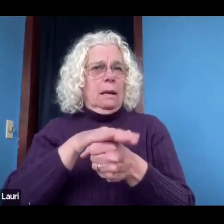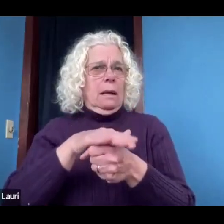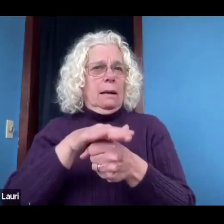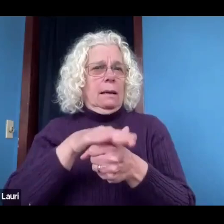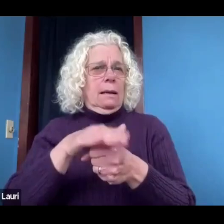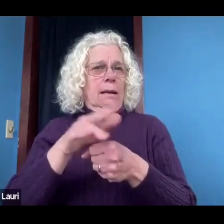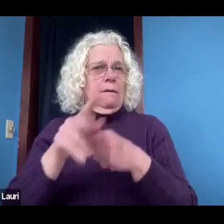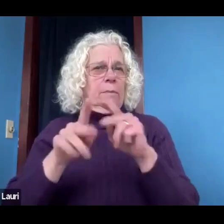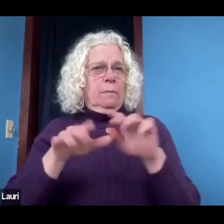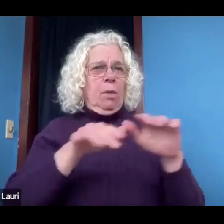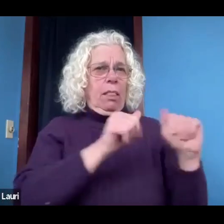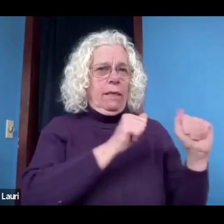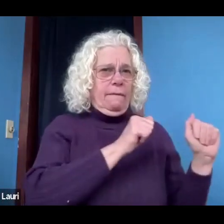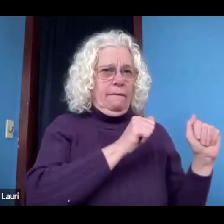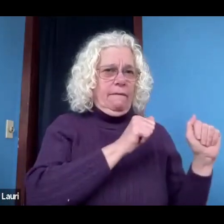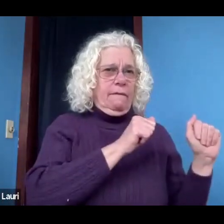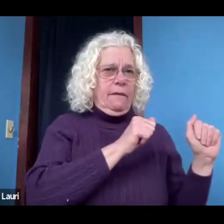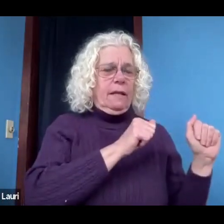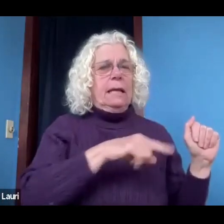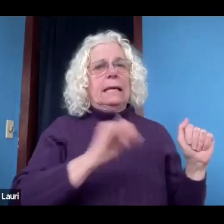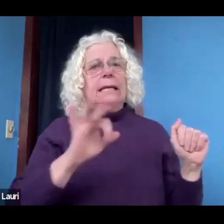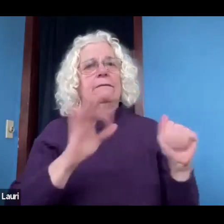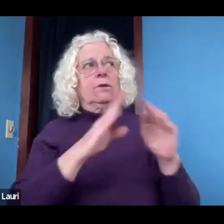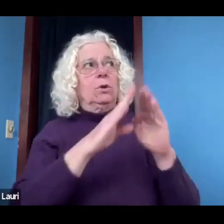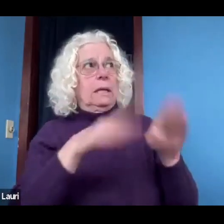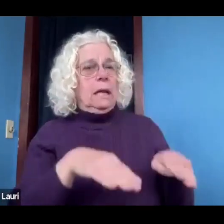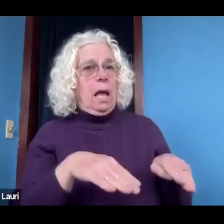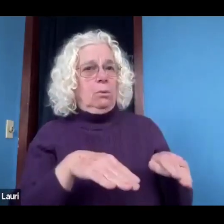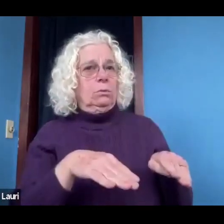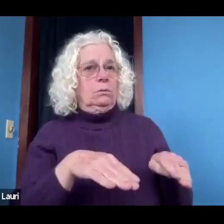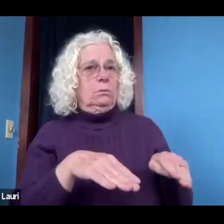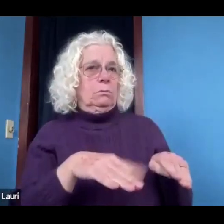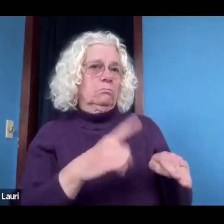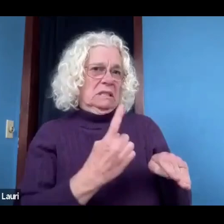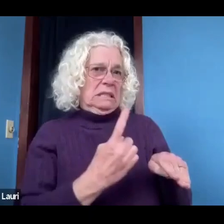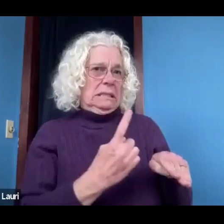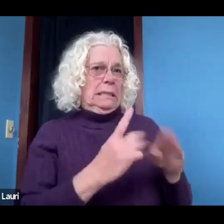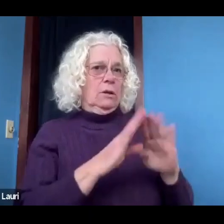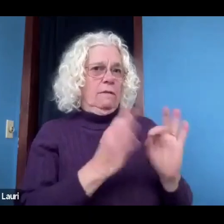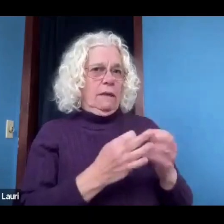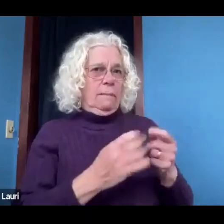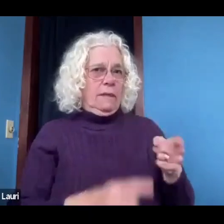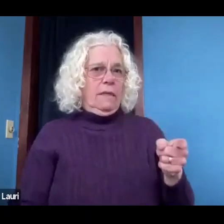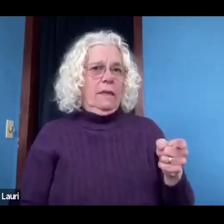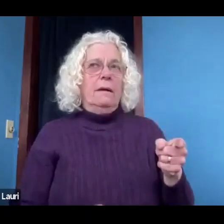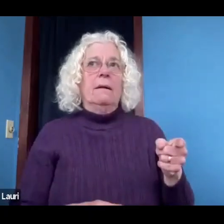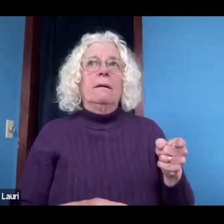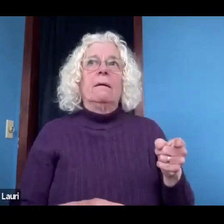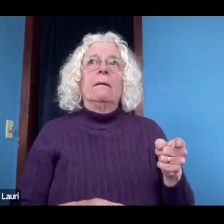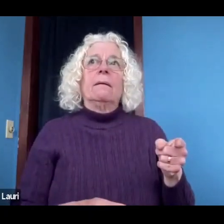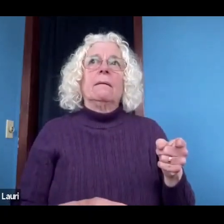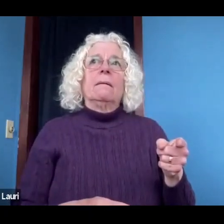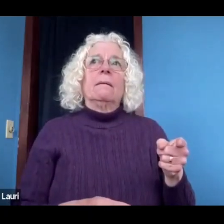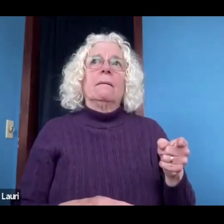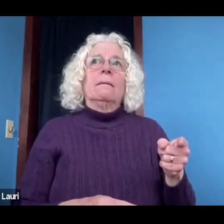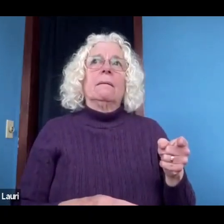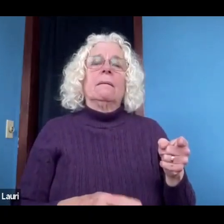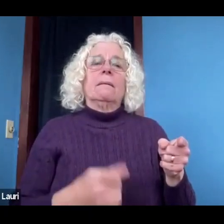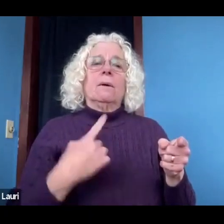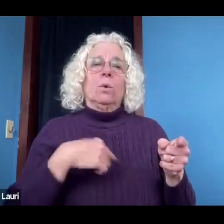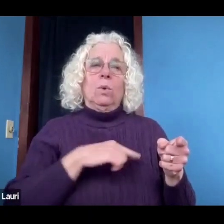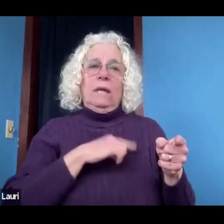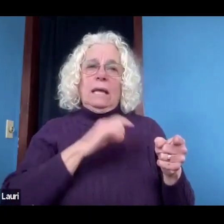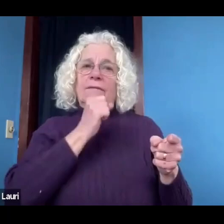are in single family homes, we do certainly have senior